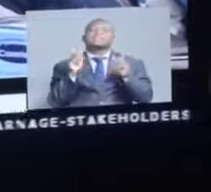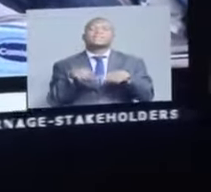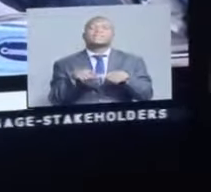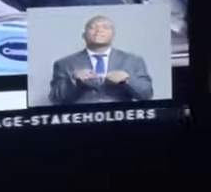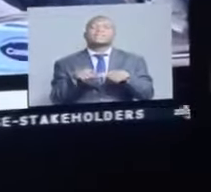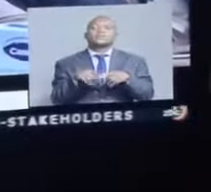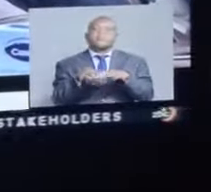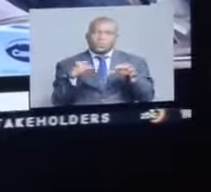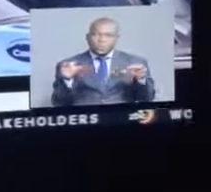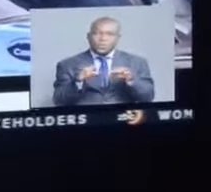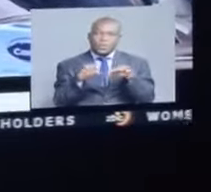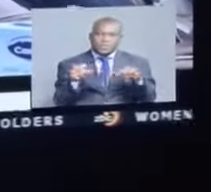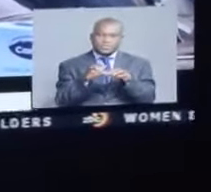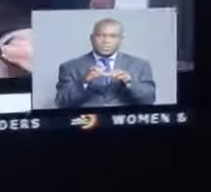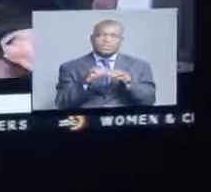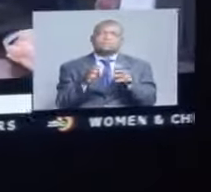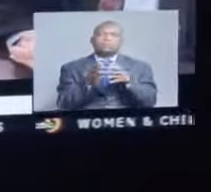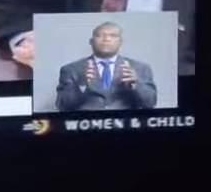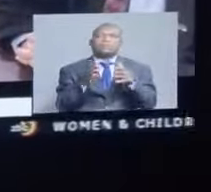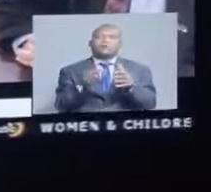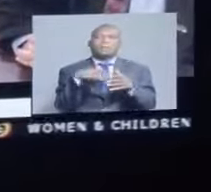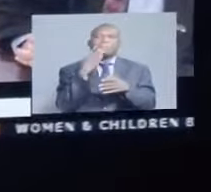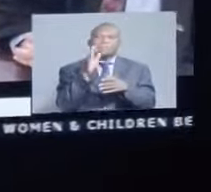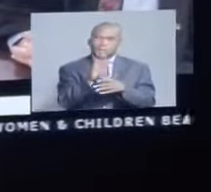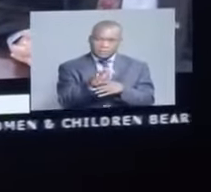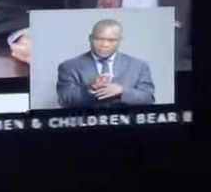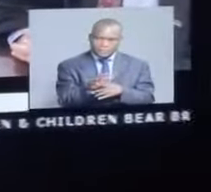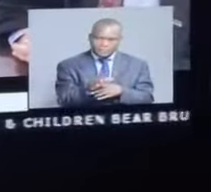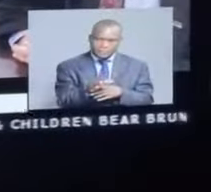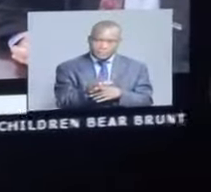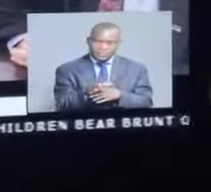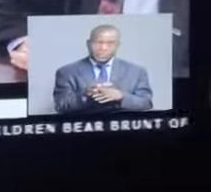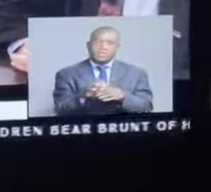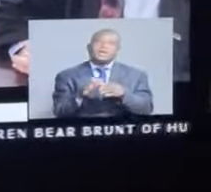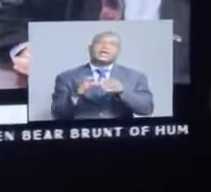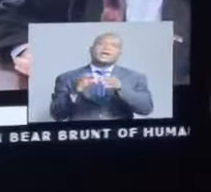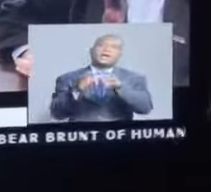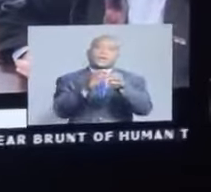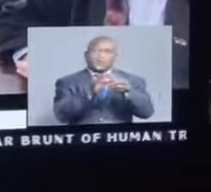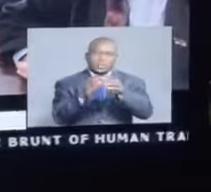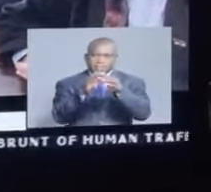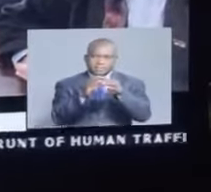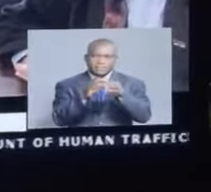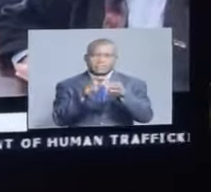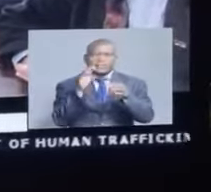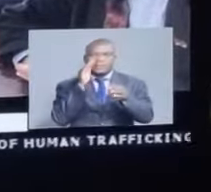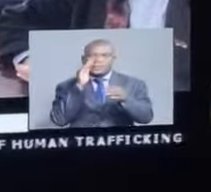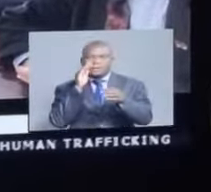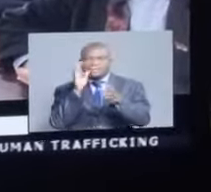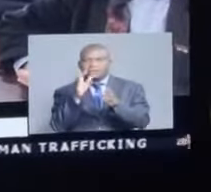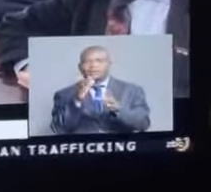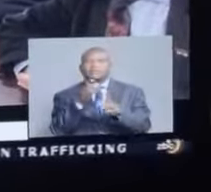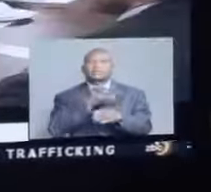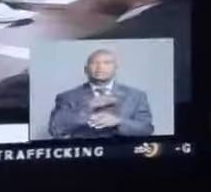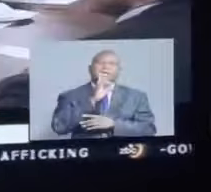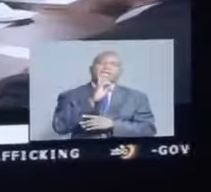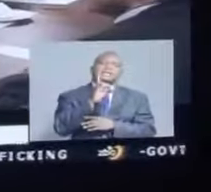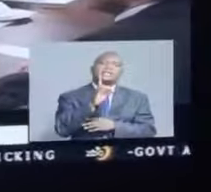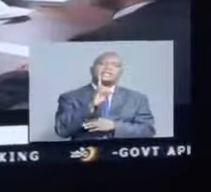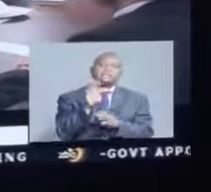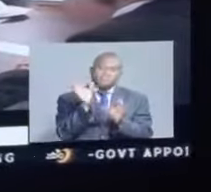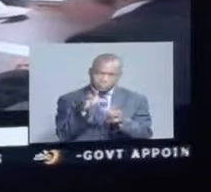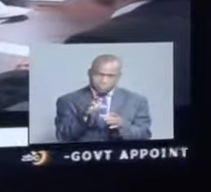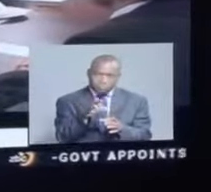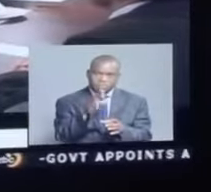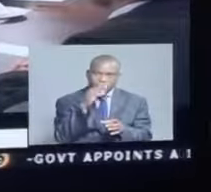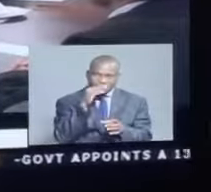works and cooperation. The local partner, Intratrek Zimbabwe's Managing Director and prominent businessman, Mr. Whitman Chifayo, says the